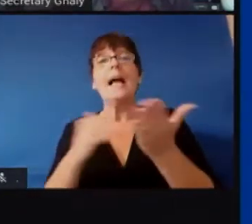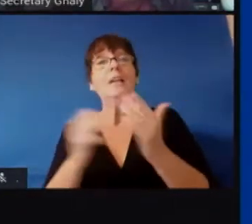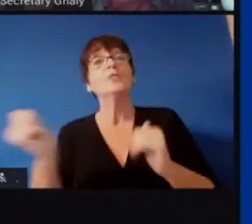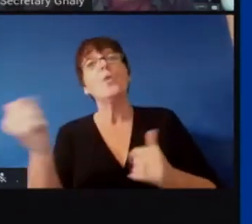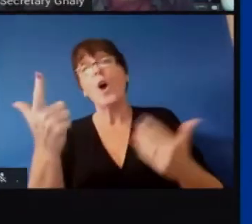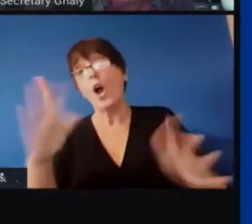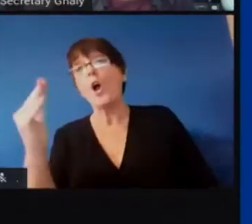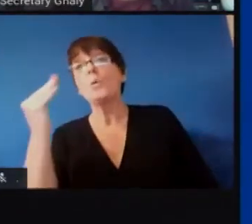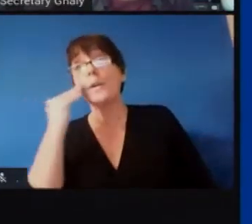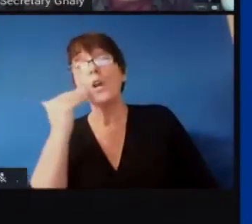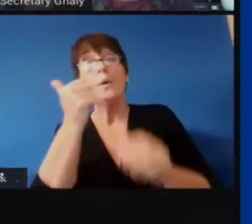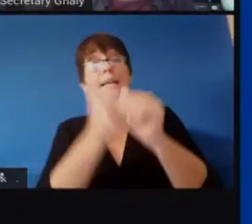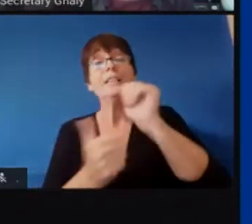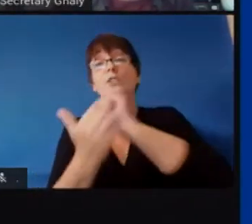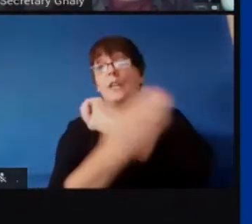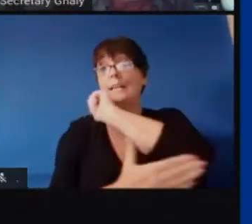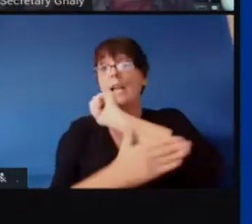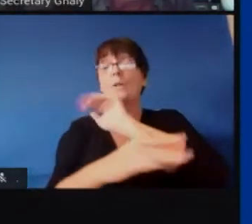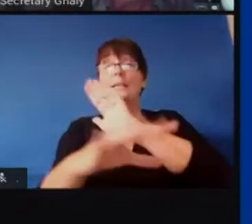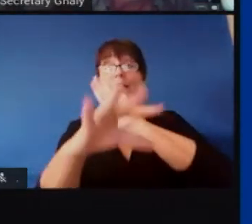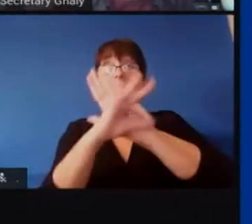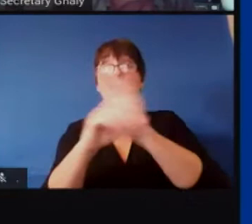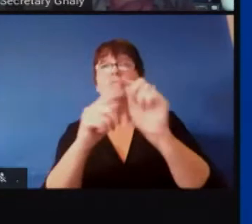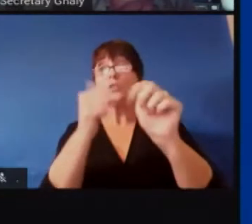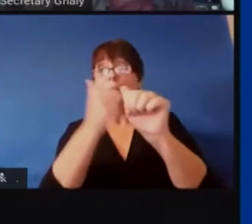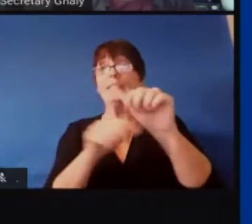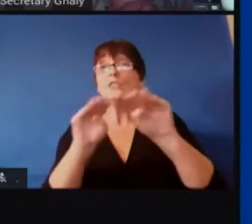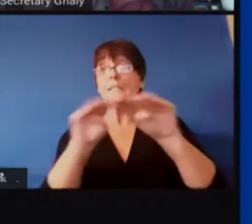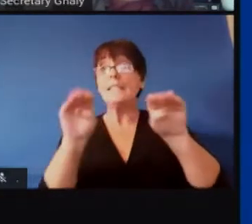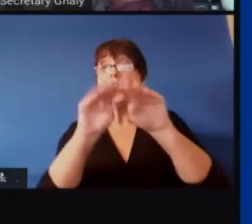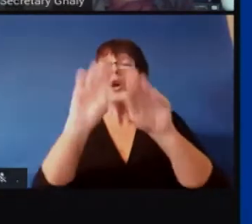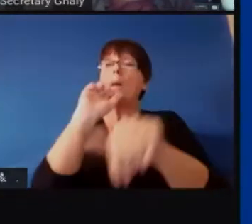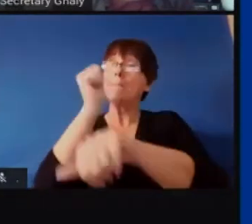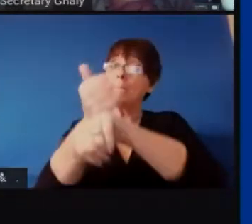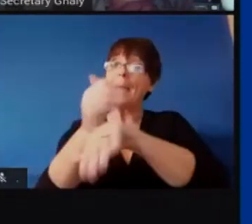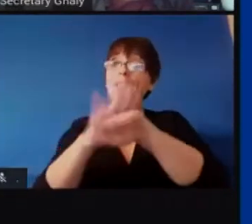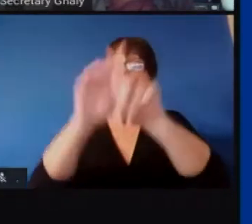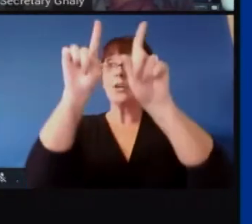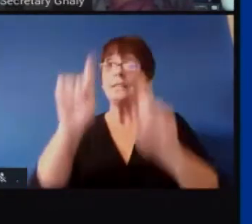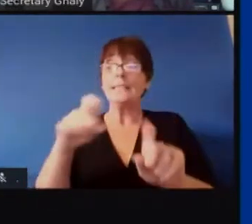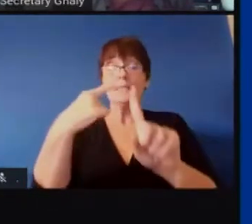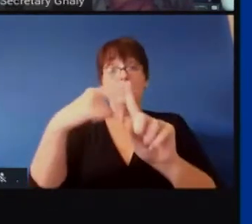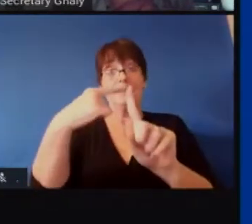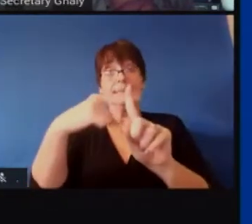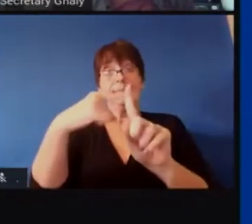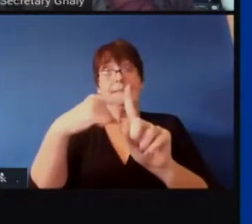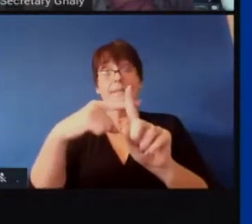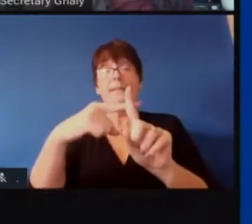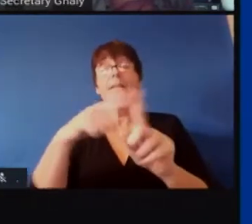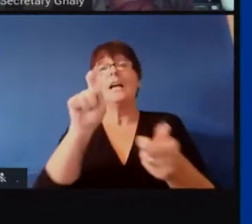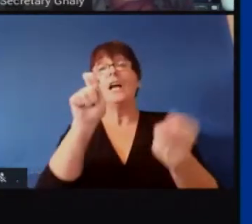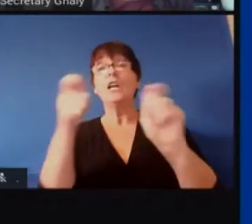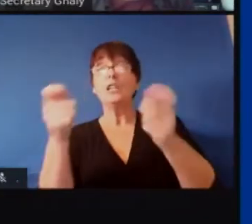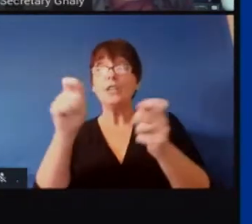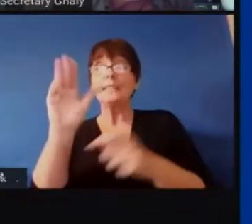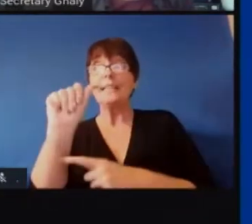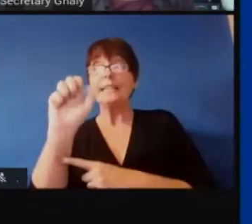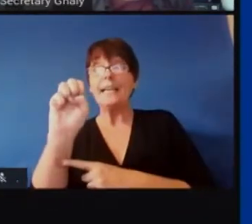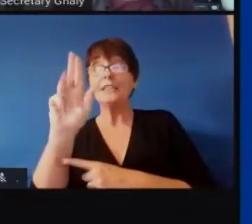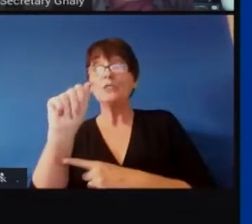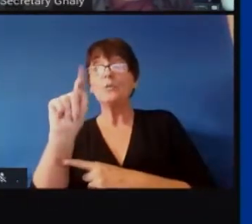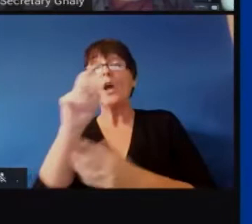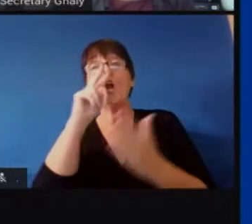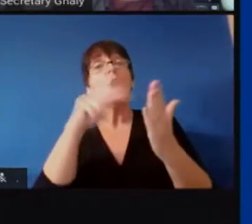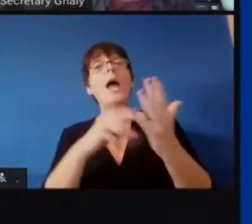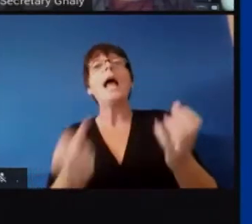know, every county is assigned to a tier based on test positivity, adjusted case rate, and that looks at the